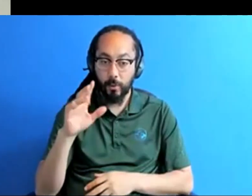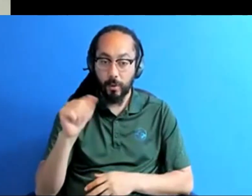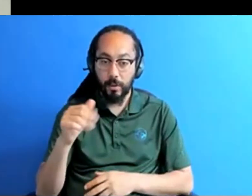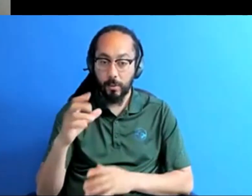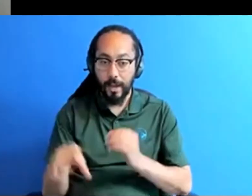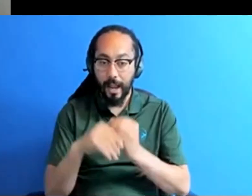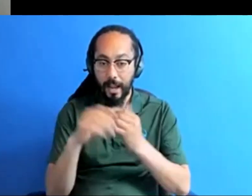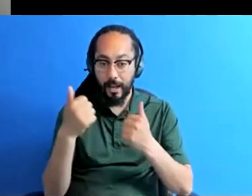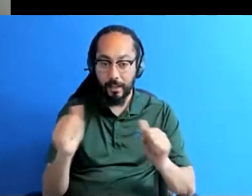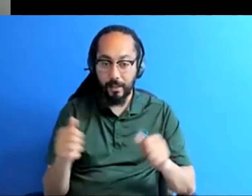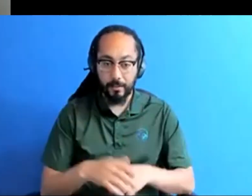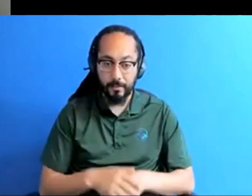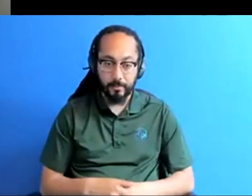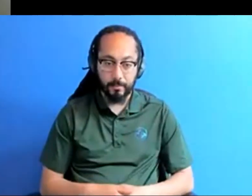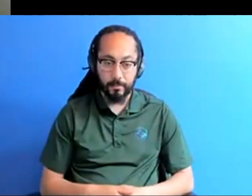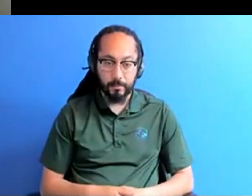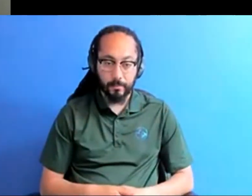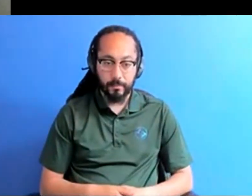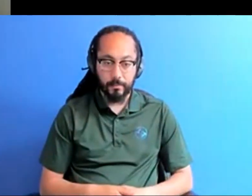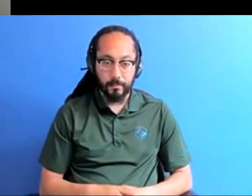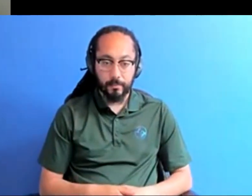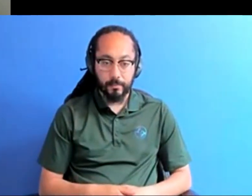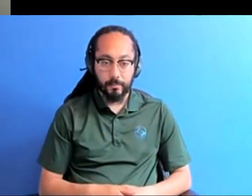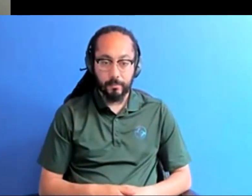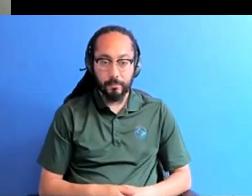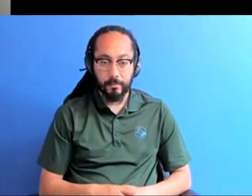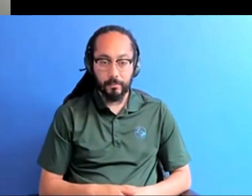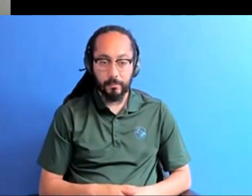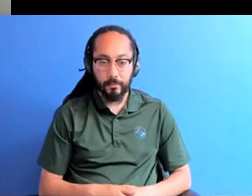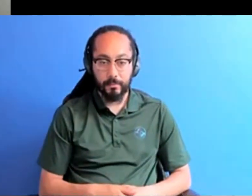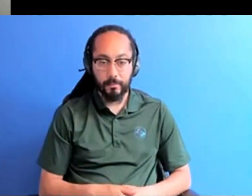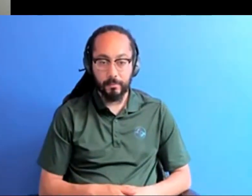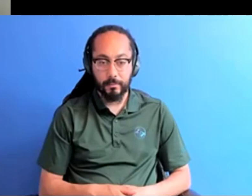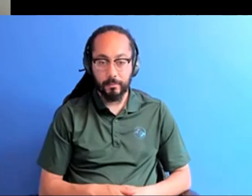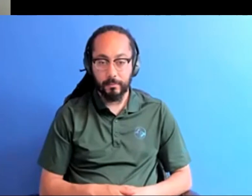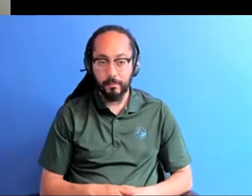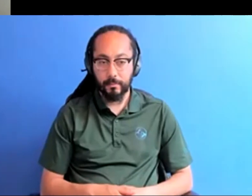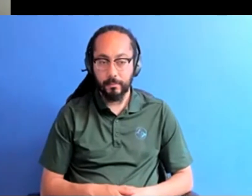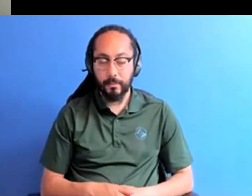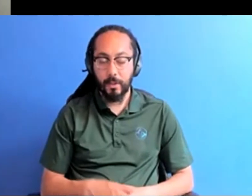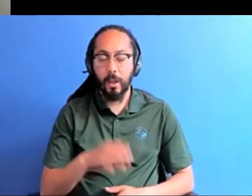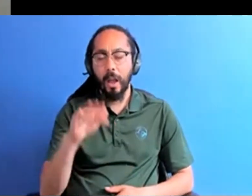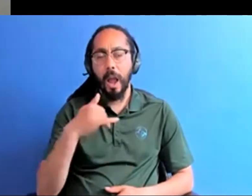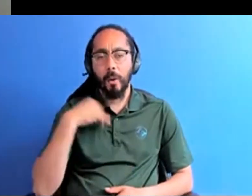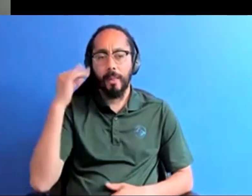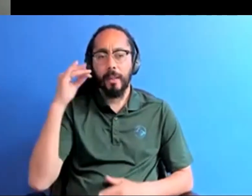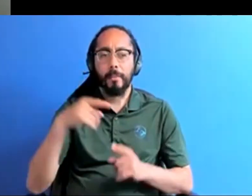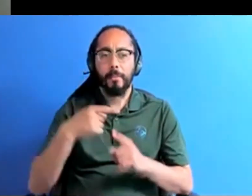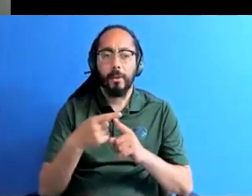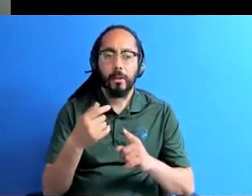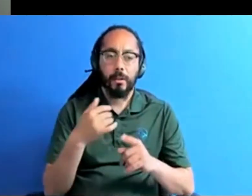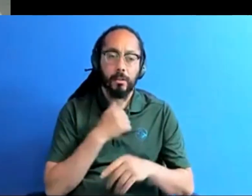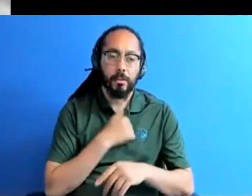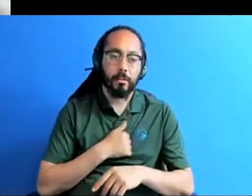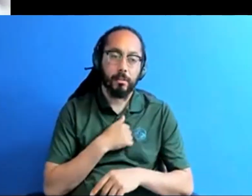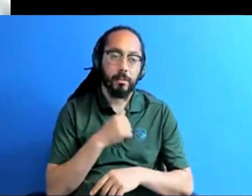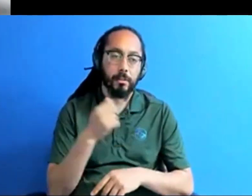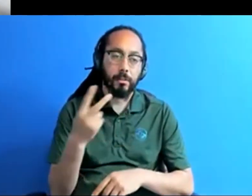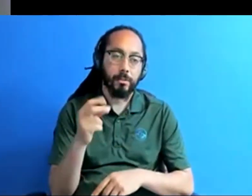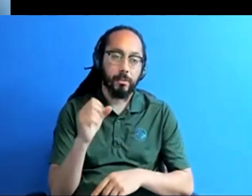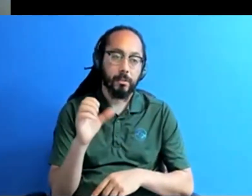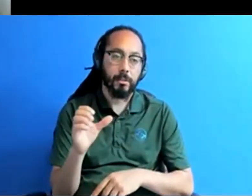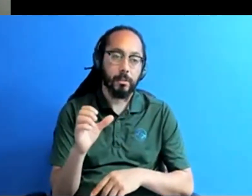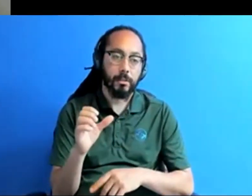add? I was just thinking about how with our artists, and I apologize, I need 2 seconds, my internet